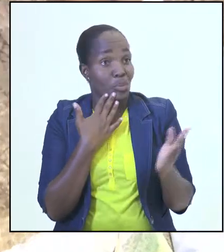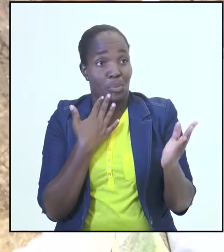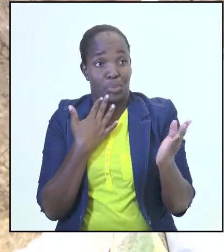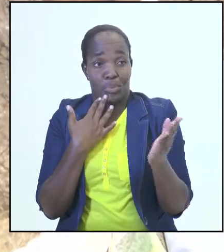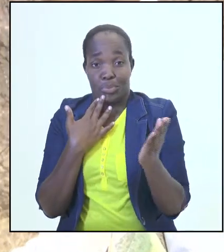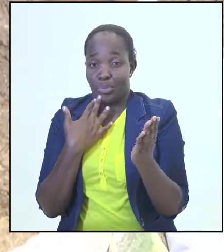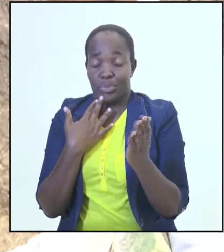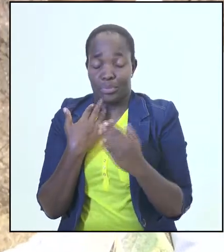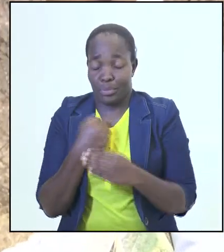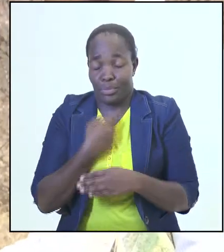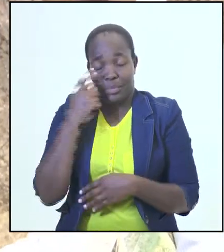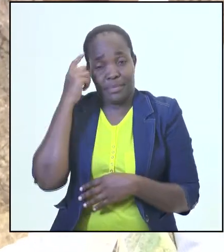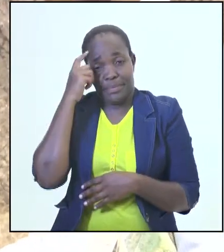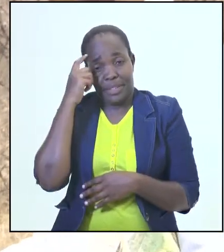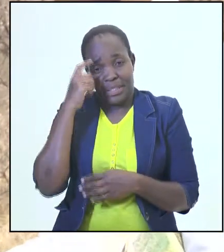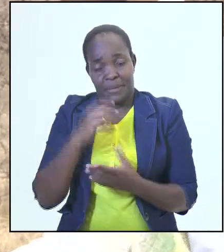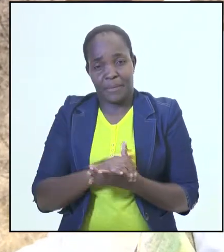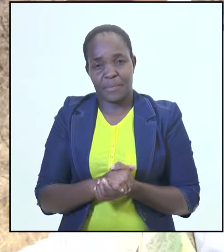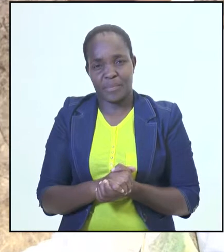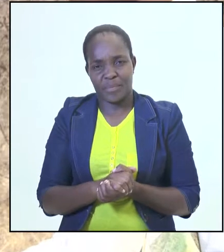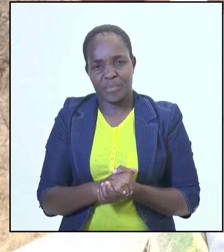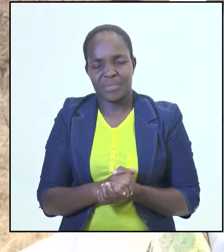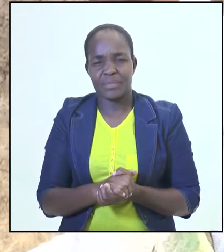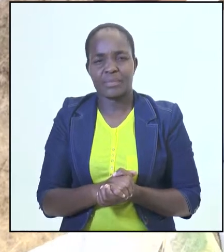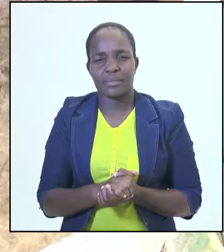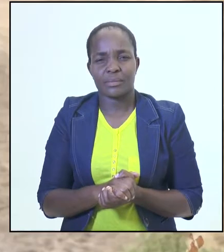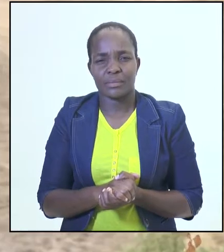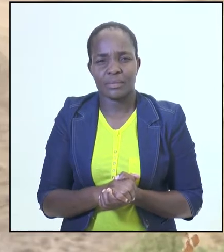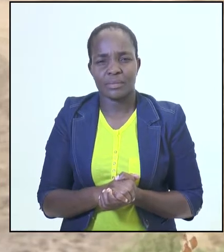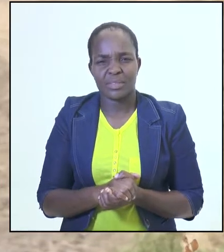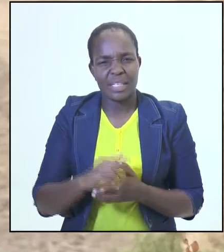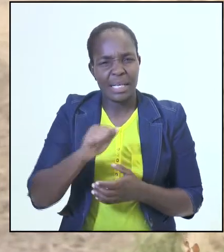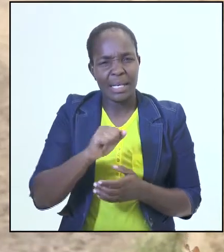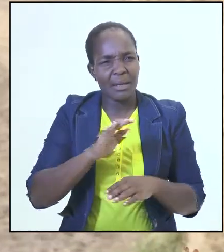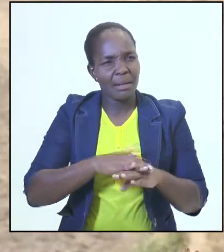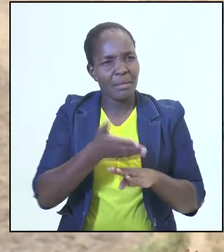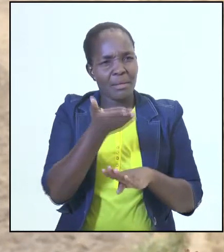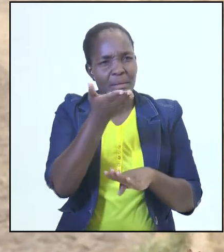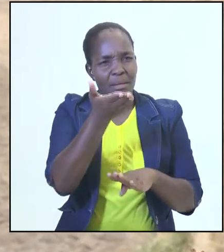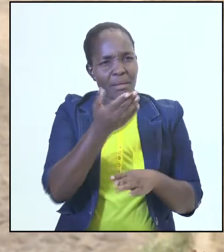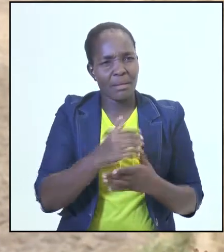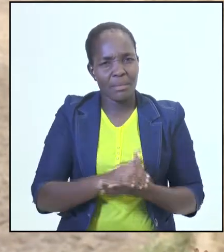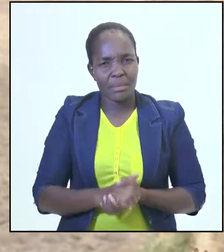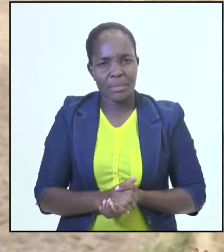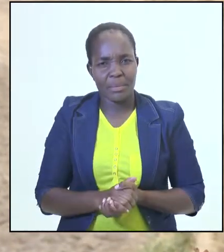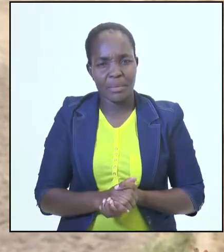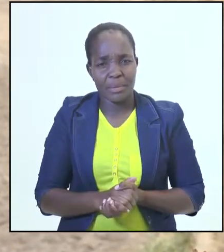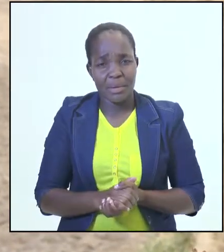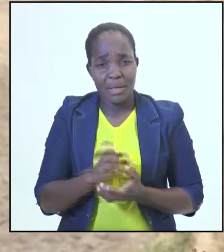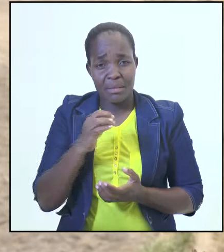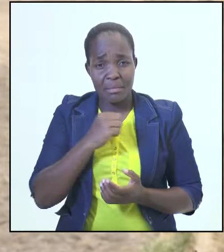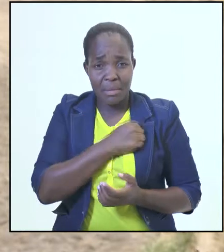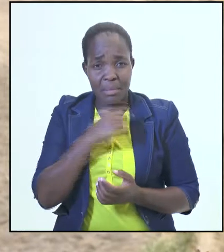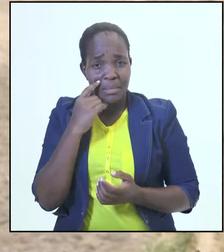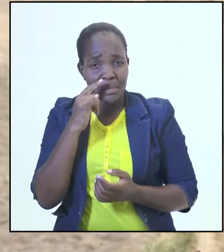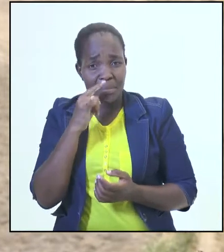I was just thinking. It's valuable, isn't it? Piece of land like this. My mom were to see this, she'd love